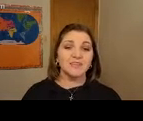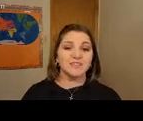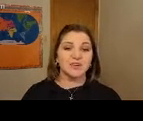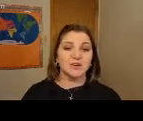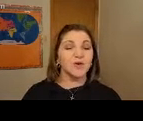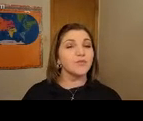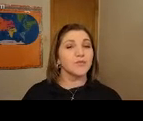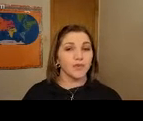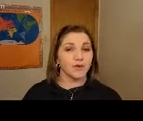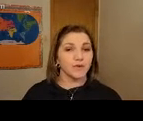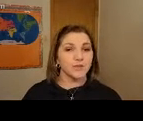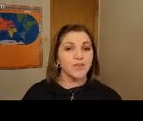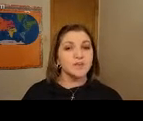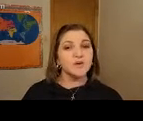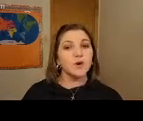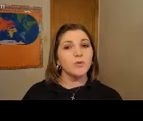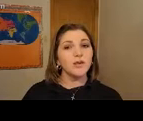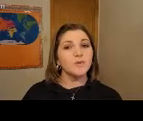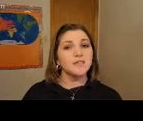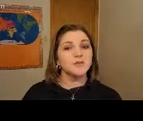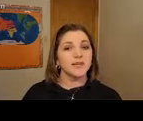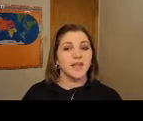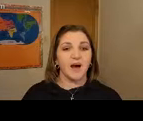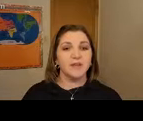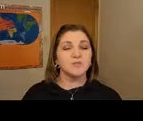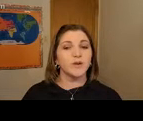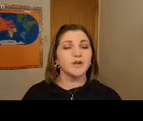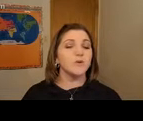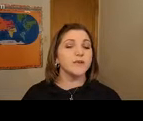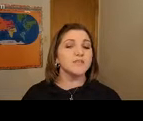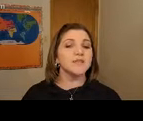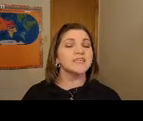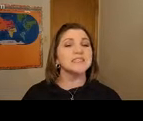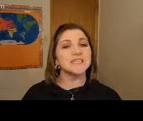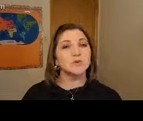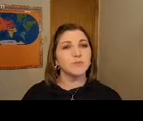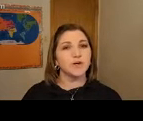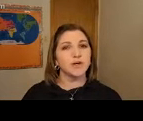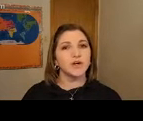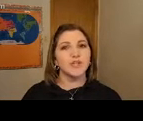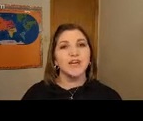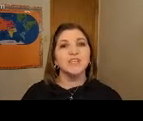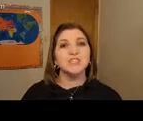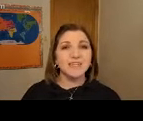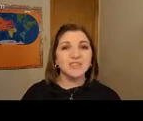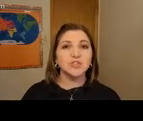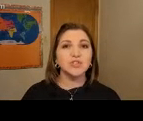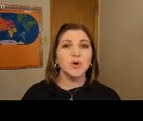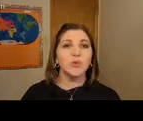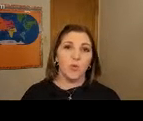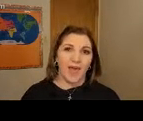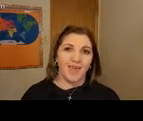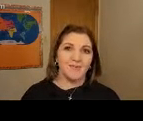are considered fruit. So what we're going to be doing now is we are going to be listening to a book called